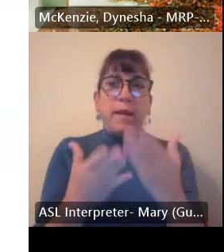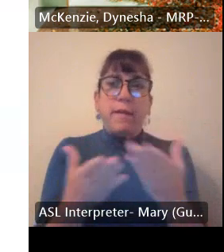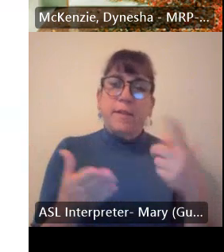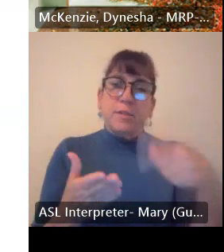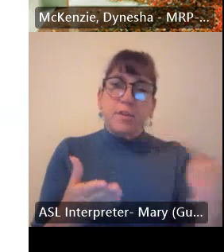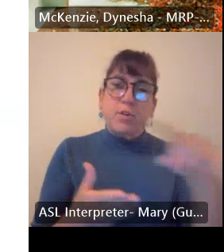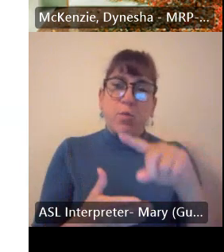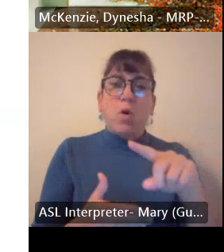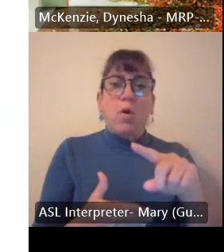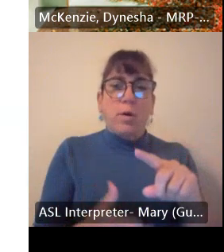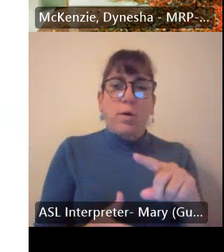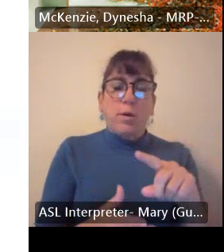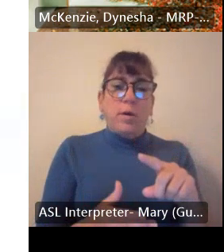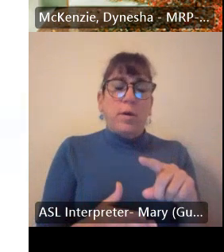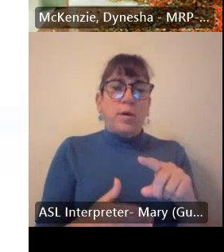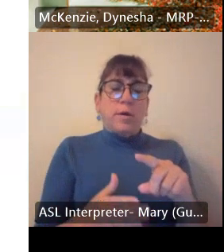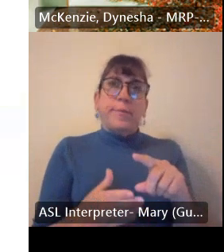as